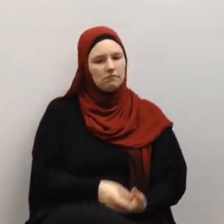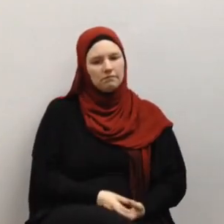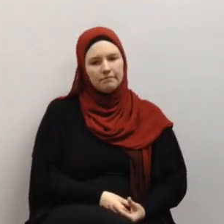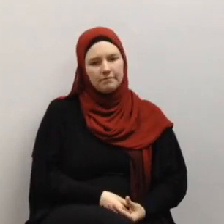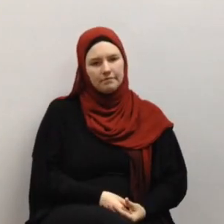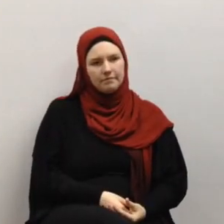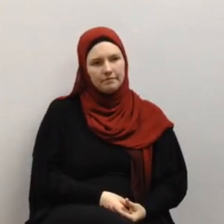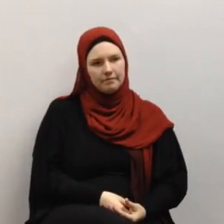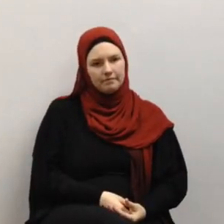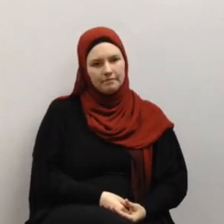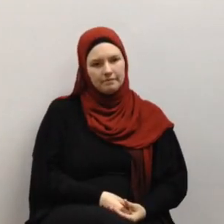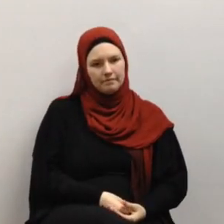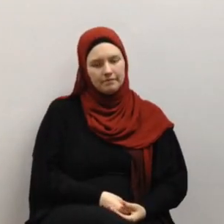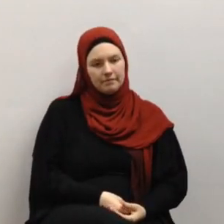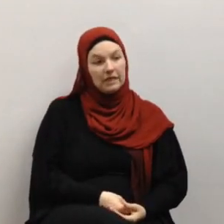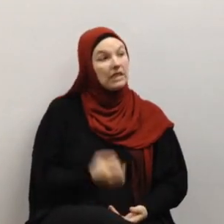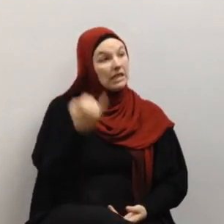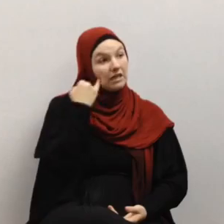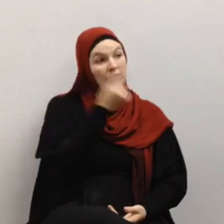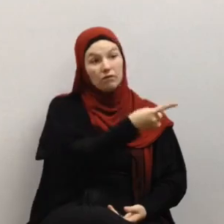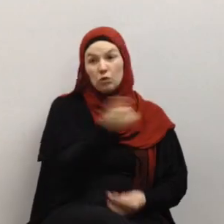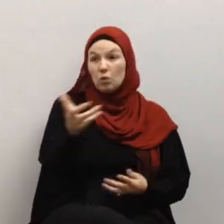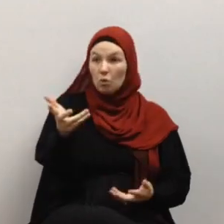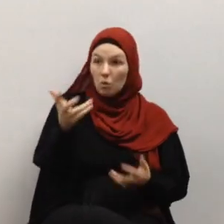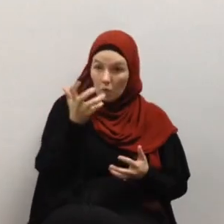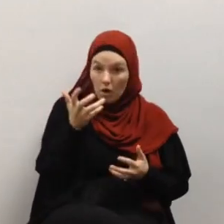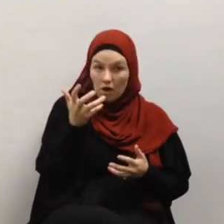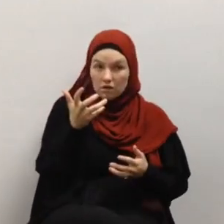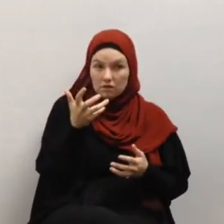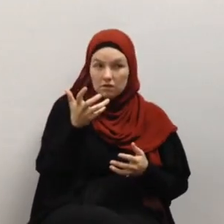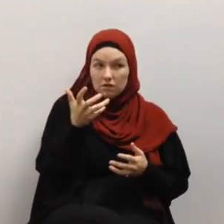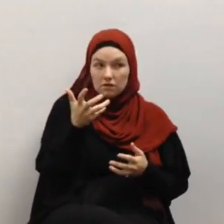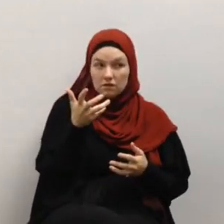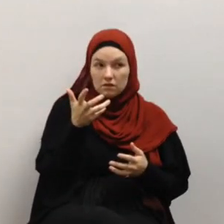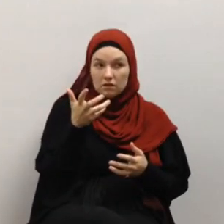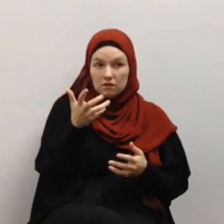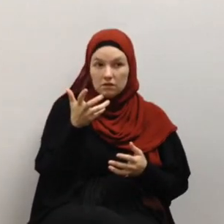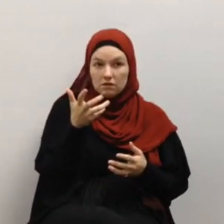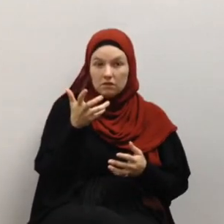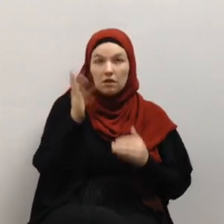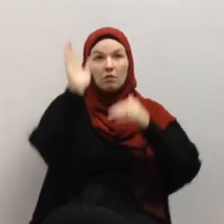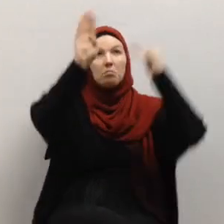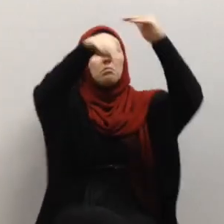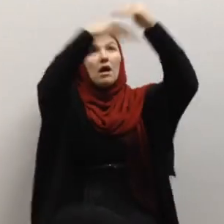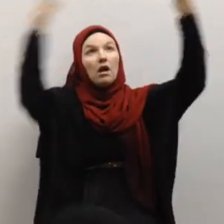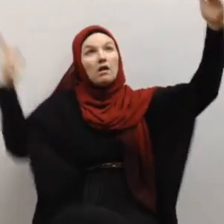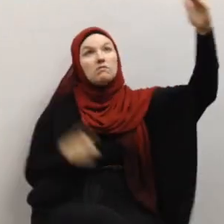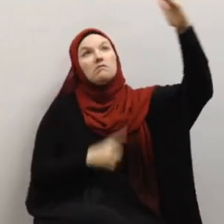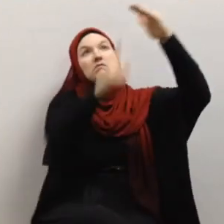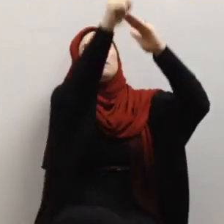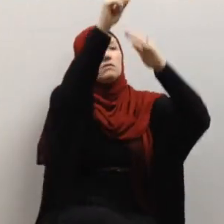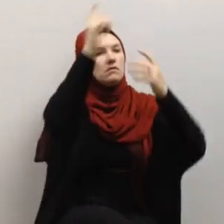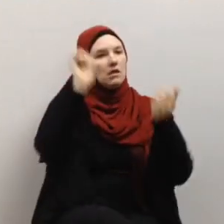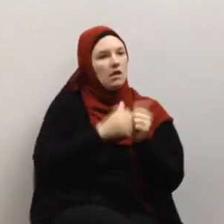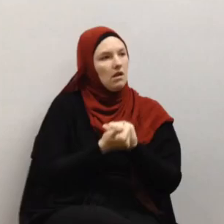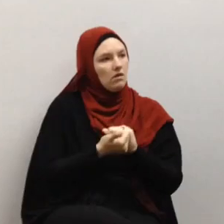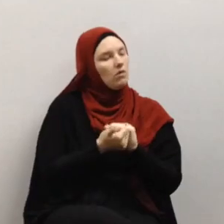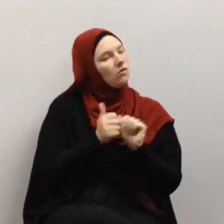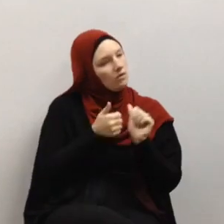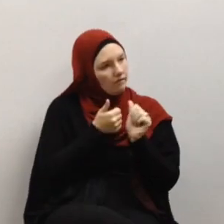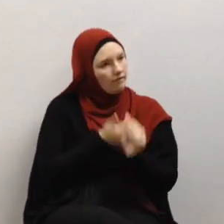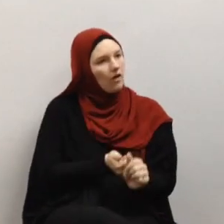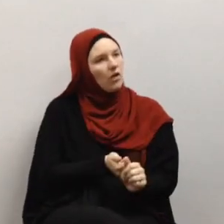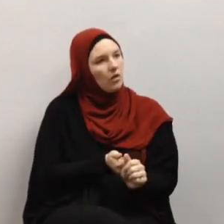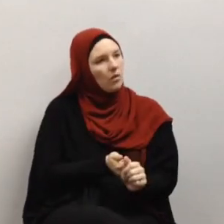you want the shortest cut between you and paradise, you follow those ayat bayinat. You follow the guidance of Allah